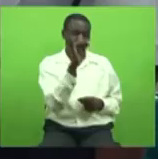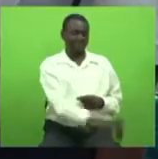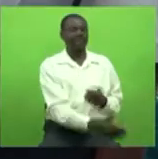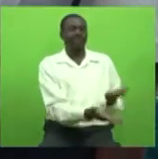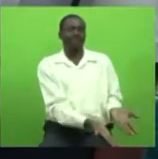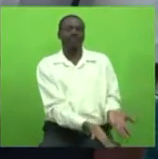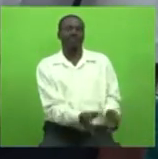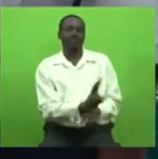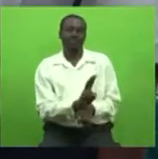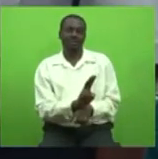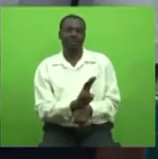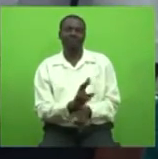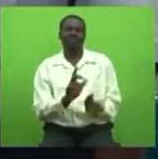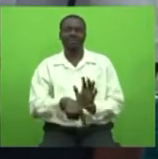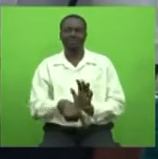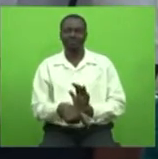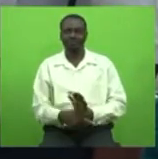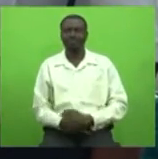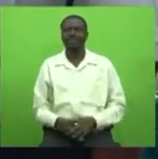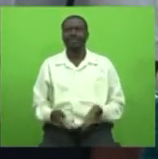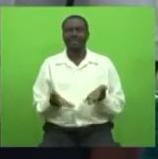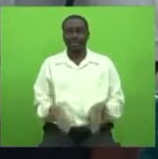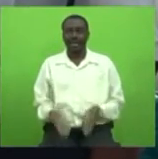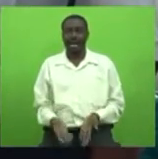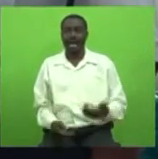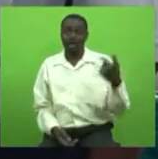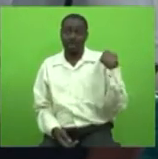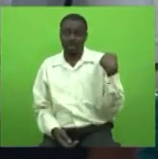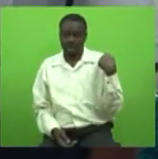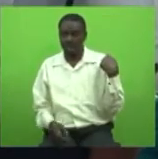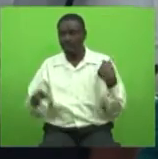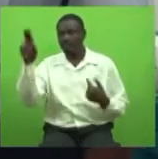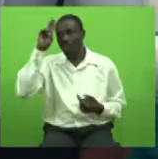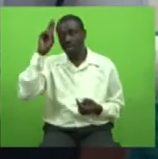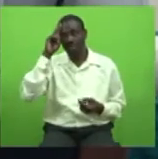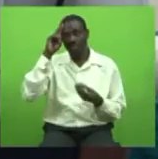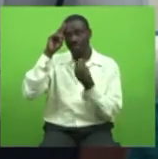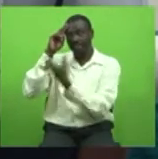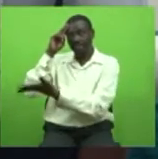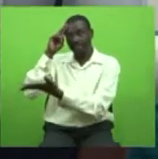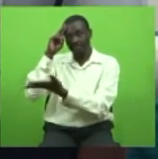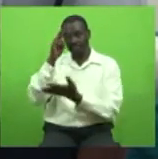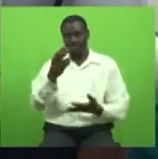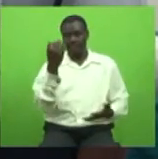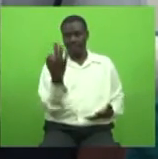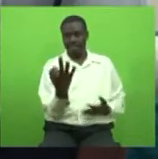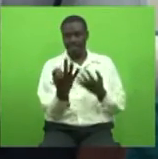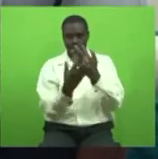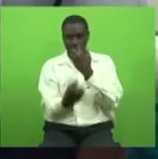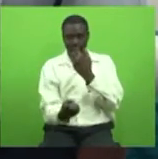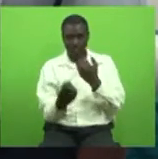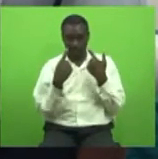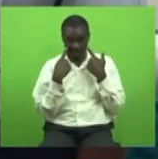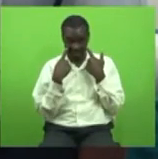So now this form has got 3 copies. So the 3 copies, we have 1 copy for the patient or the guardian